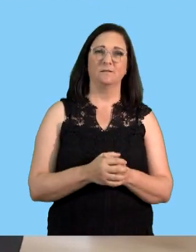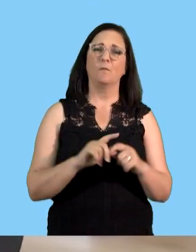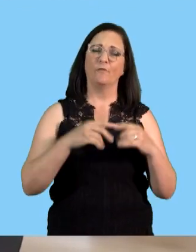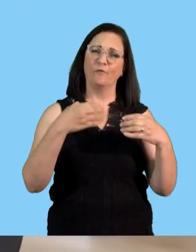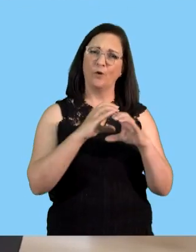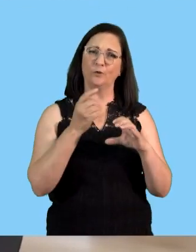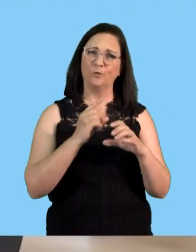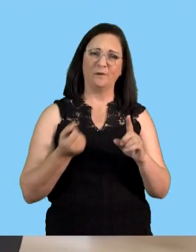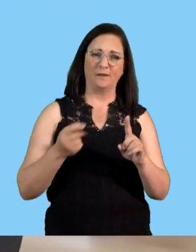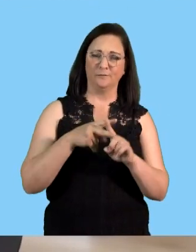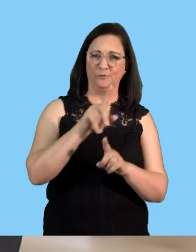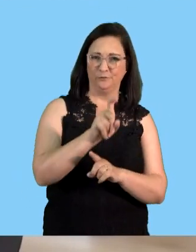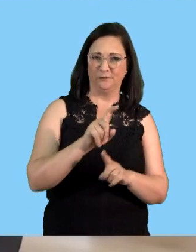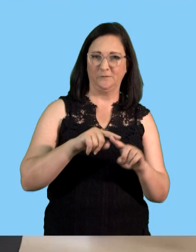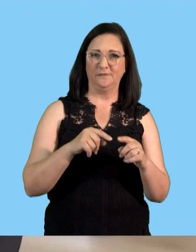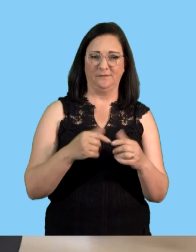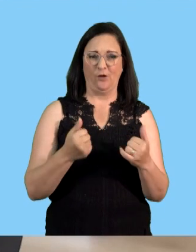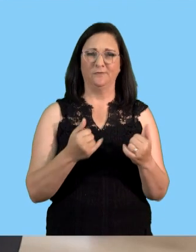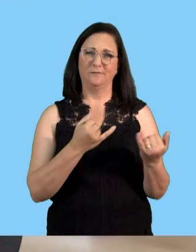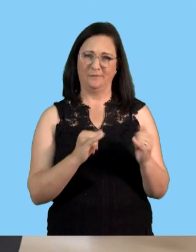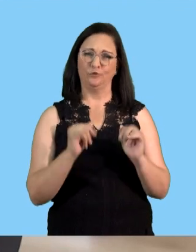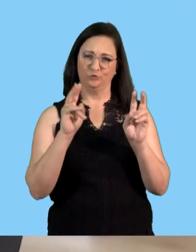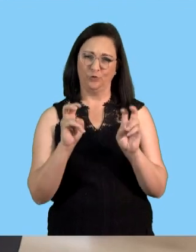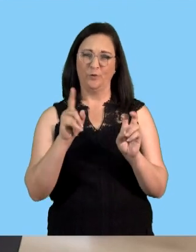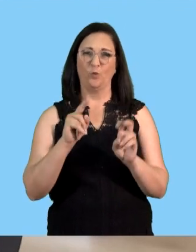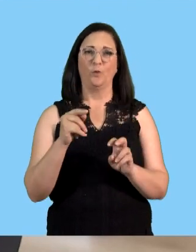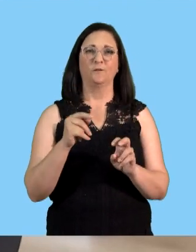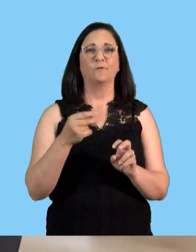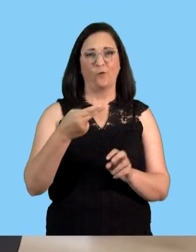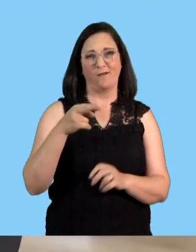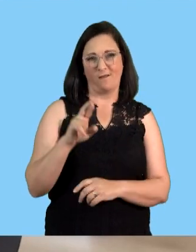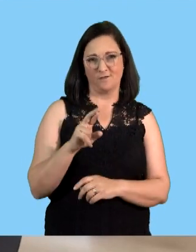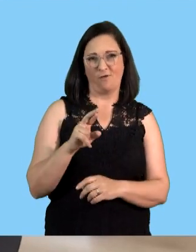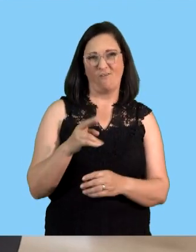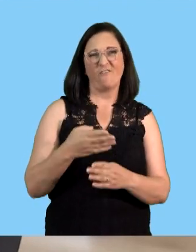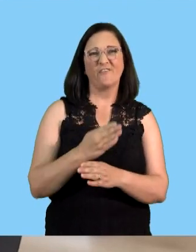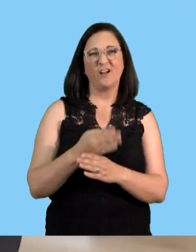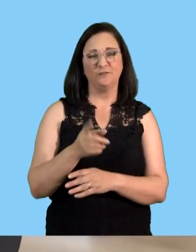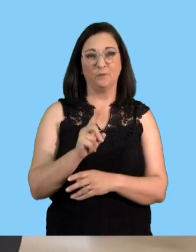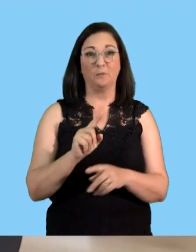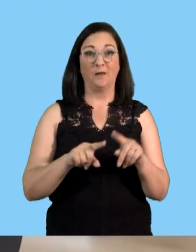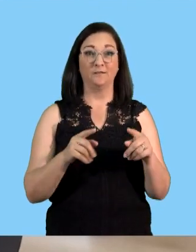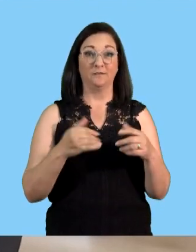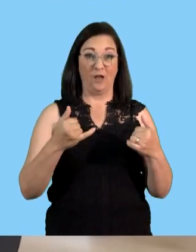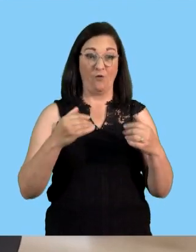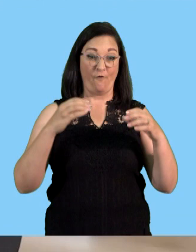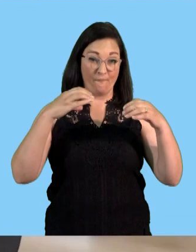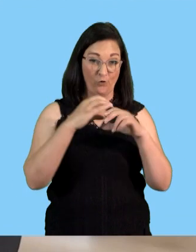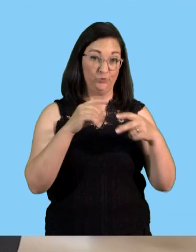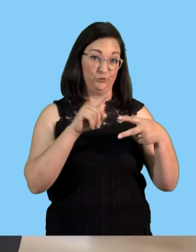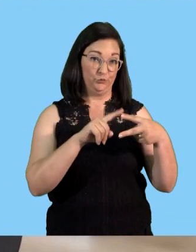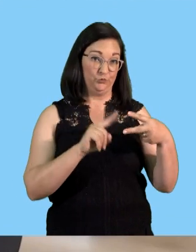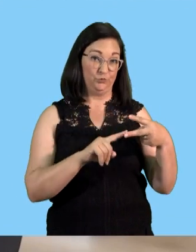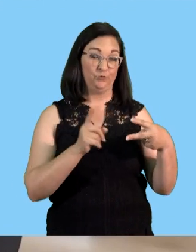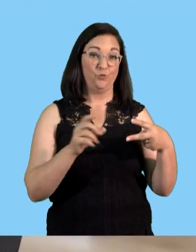application questions under the topic Human Resource Functions. And for Human Resource Functions, we'll be focusing only on